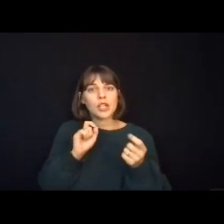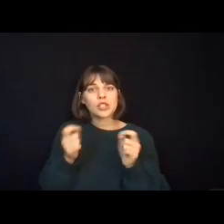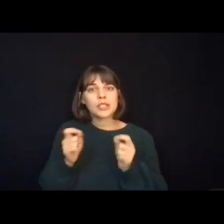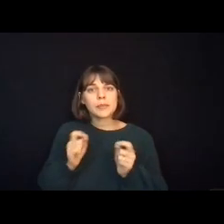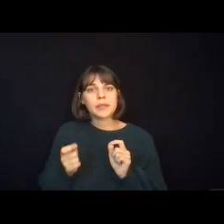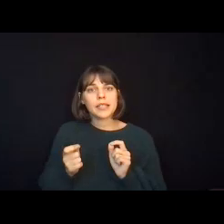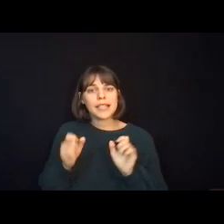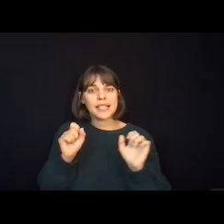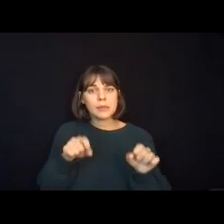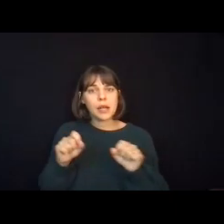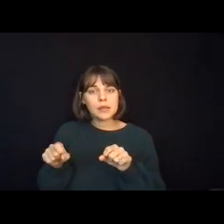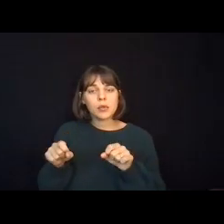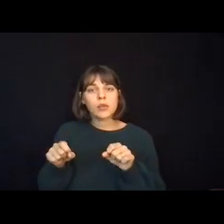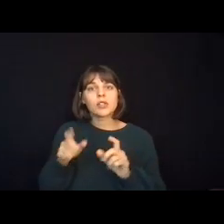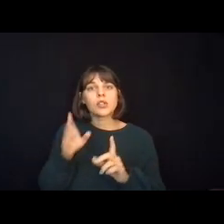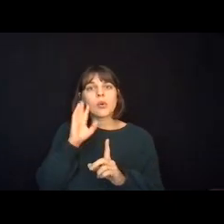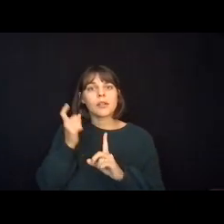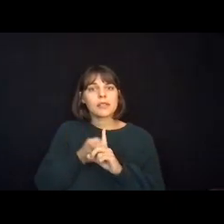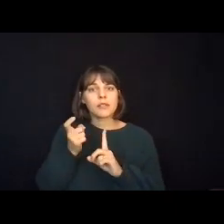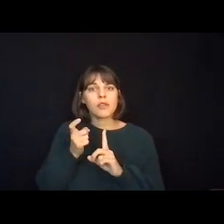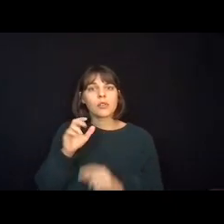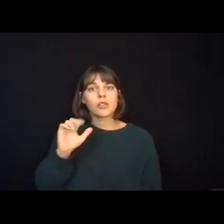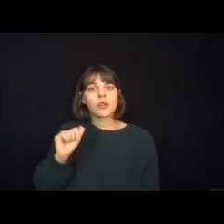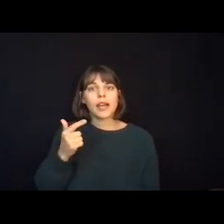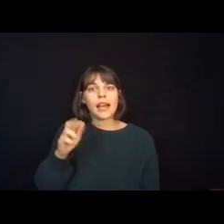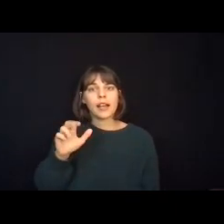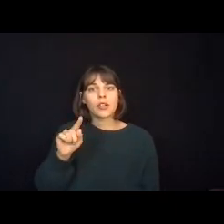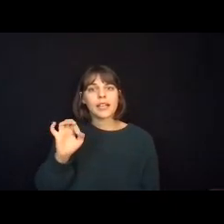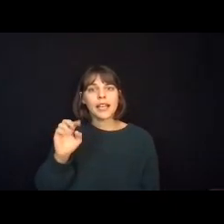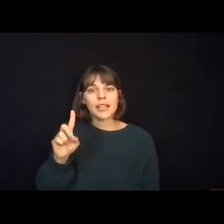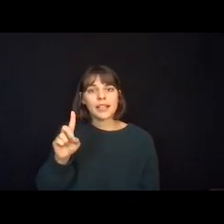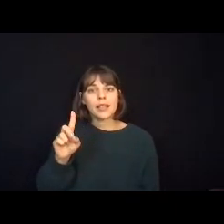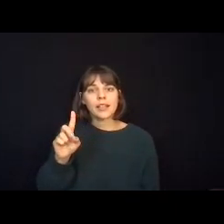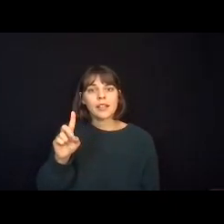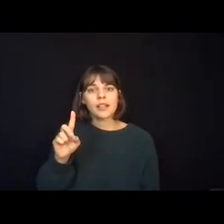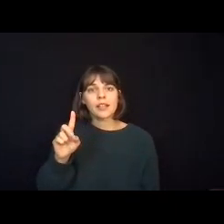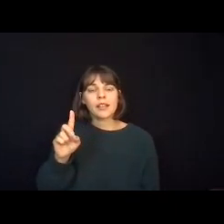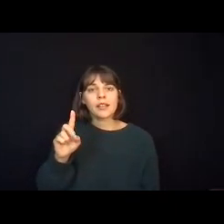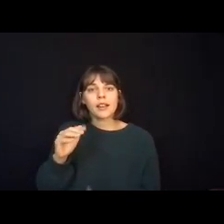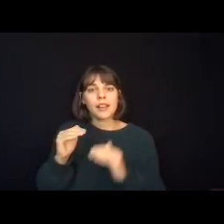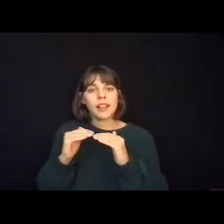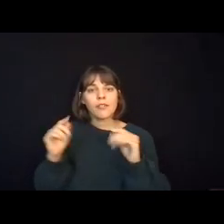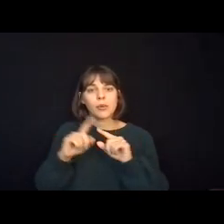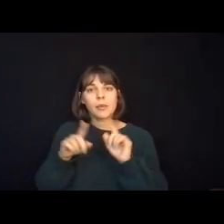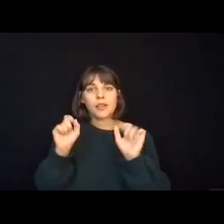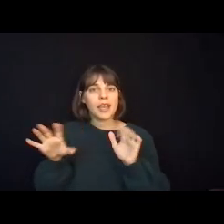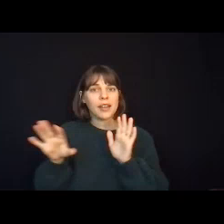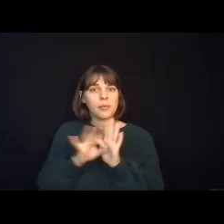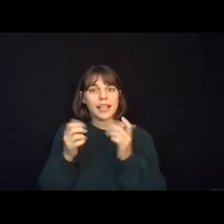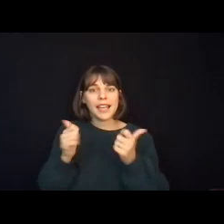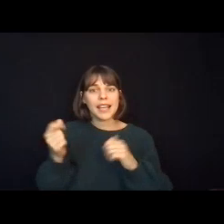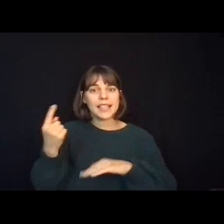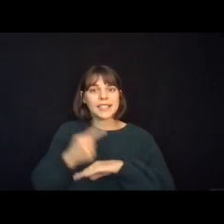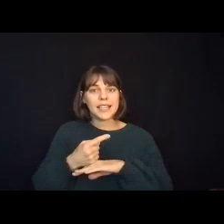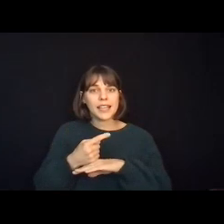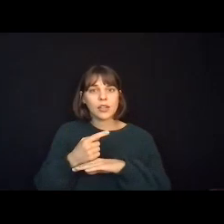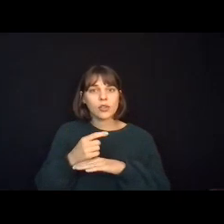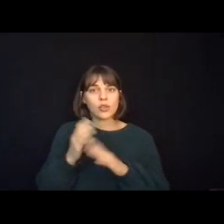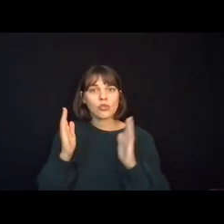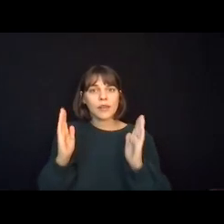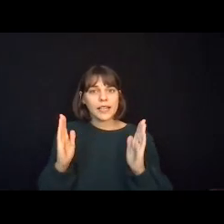adjustability as possible here. So it defaults to like an aggregate of the pick level, but you are able to select to any date range. You can also, we add some buttons